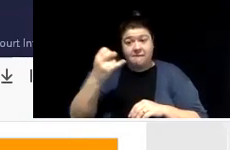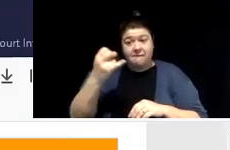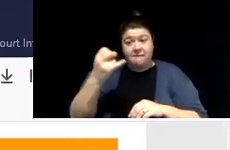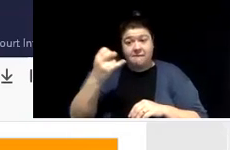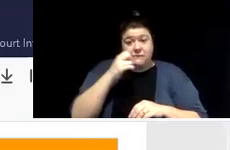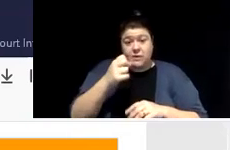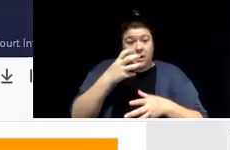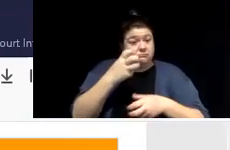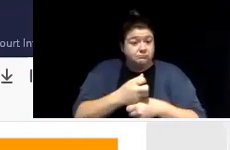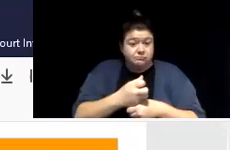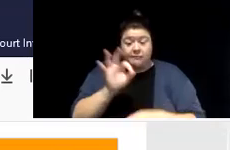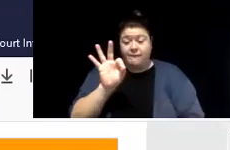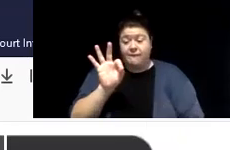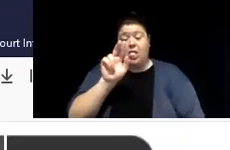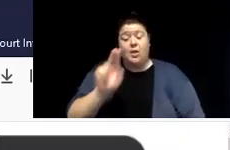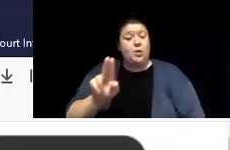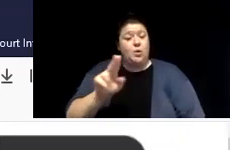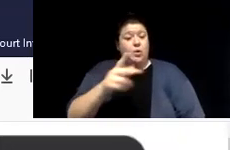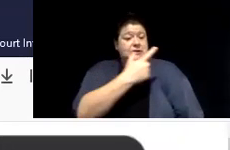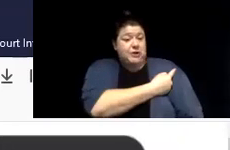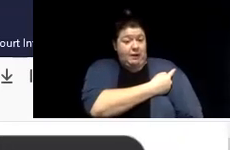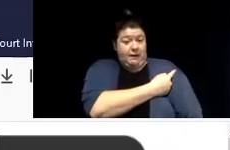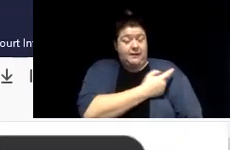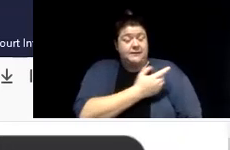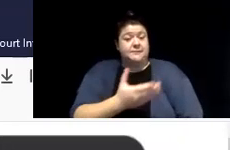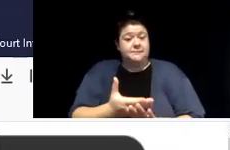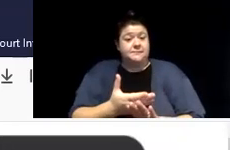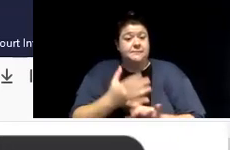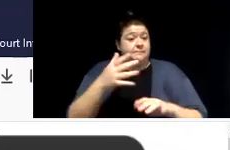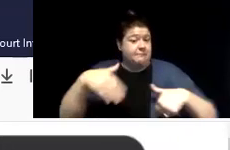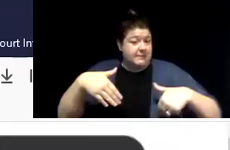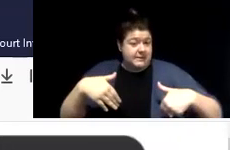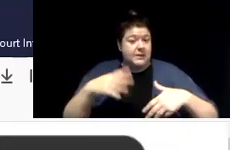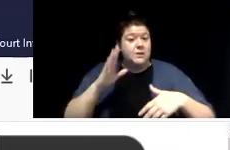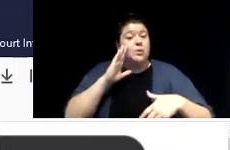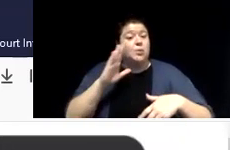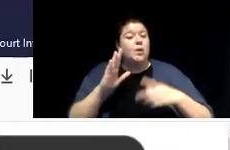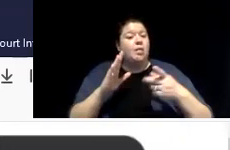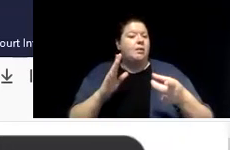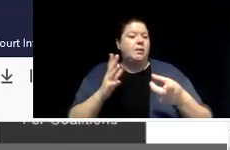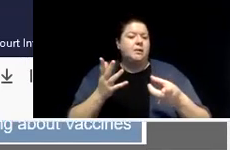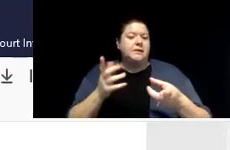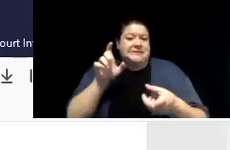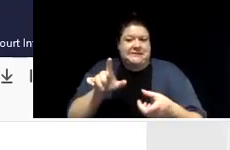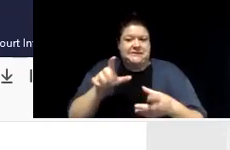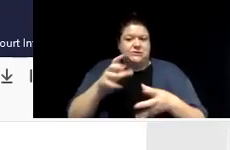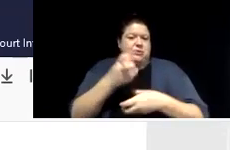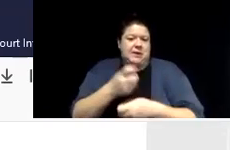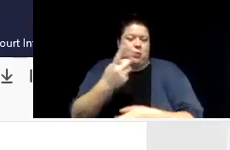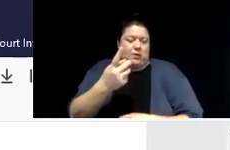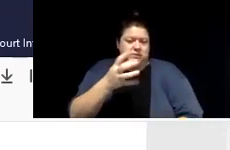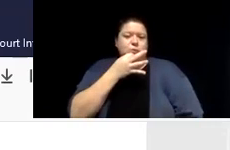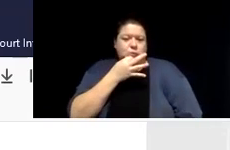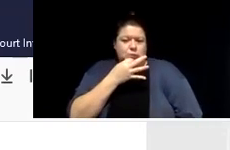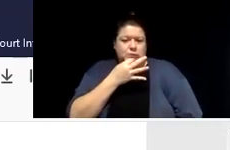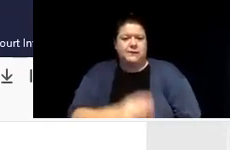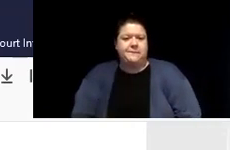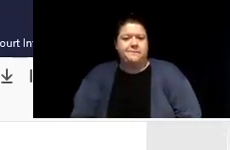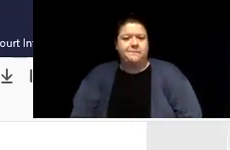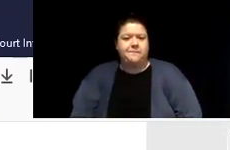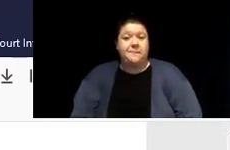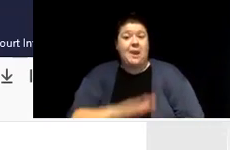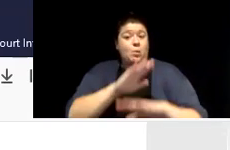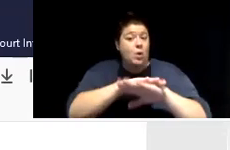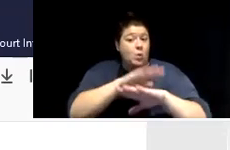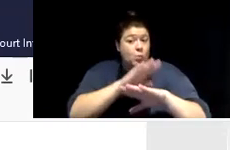shot, then you will probably need to get one soon. And I'll warn you, this